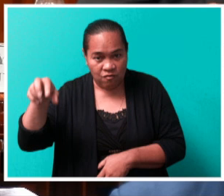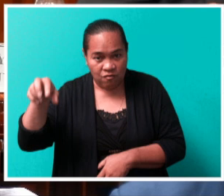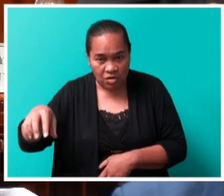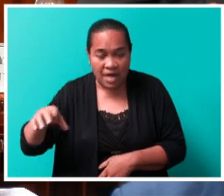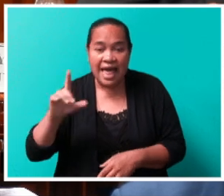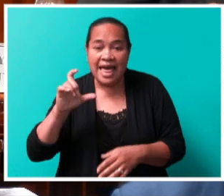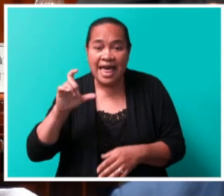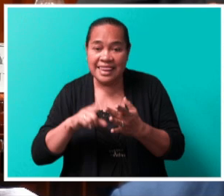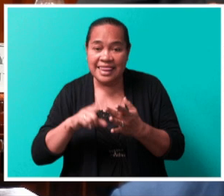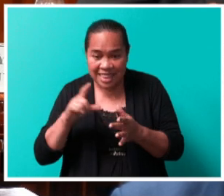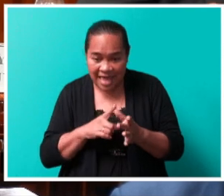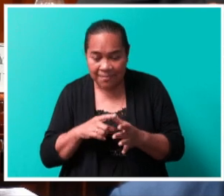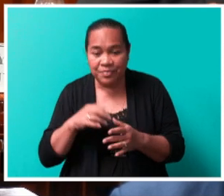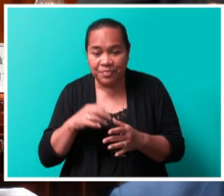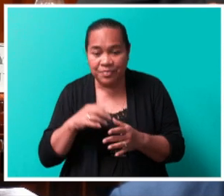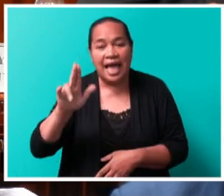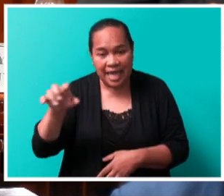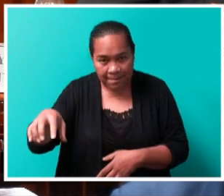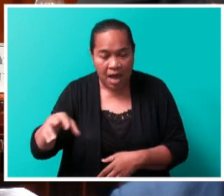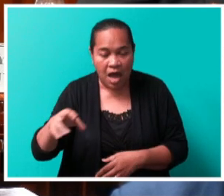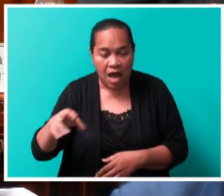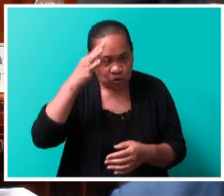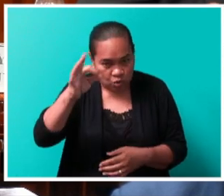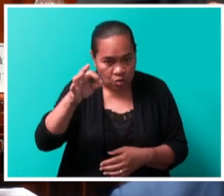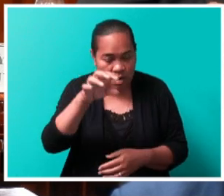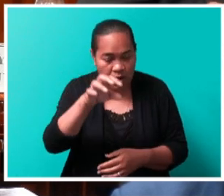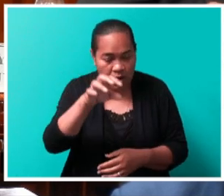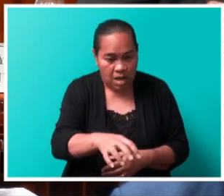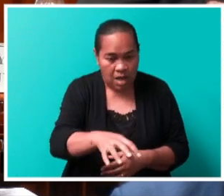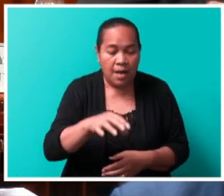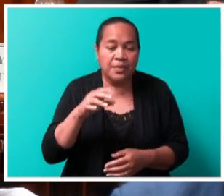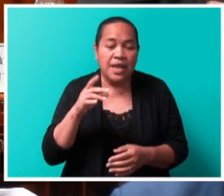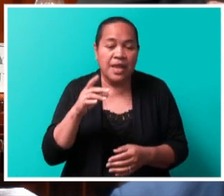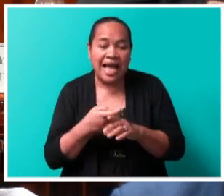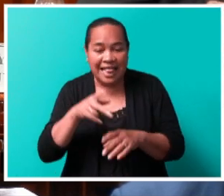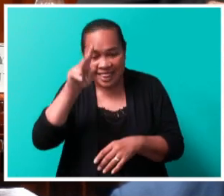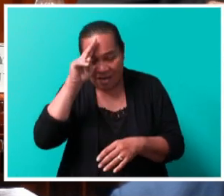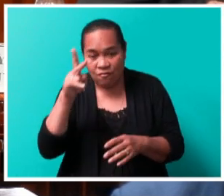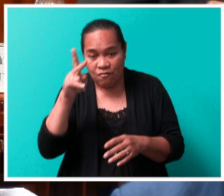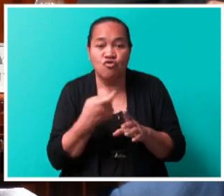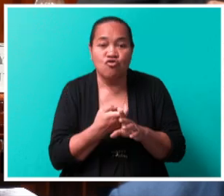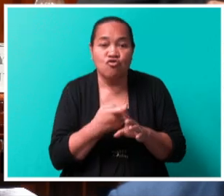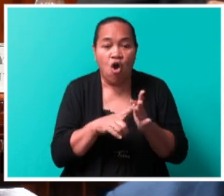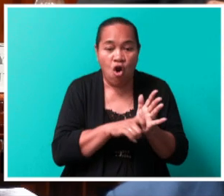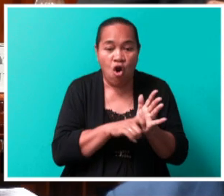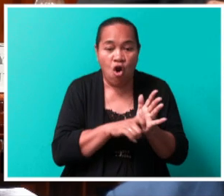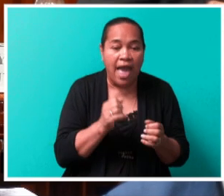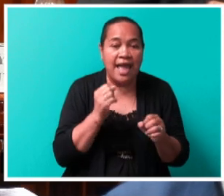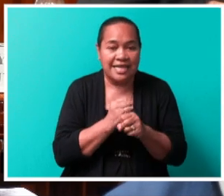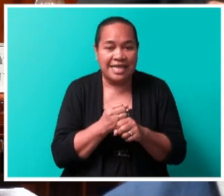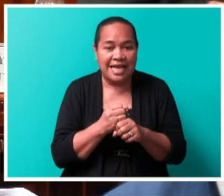Bivia, Lakemba, Rotuma, Kandawu, Koro, and Ngau, operated by Fiji